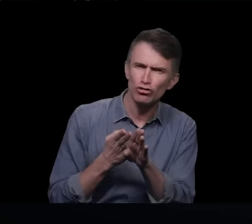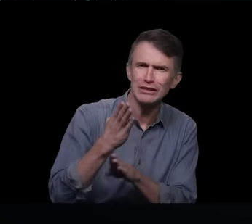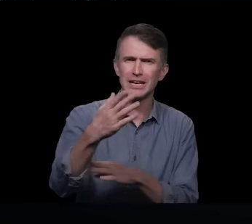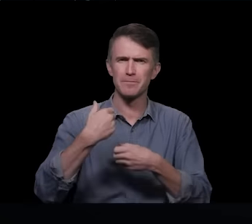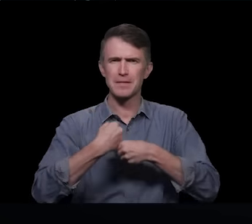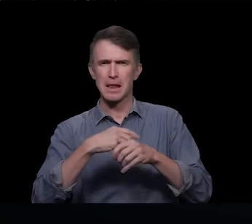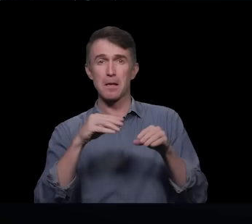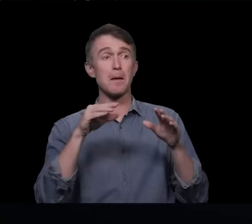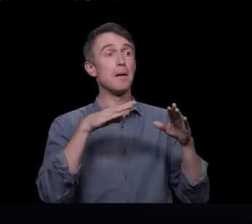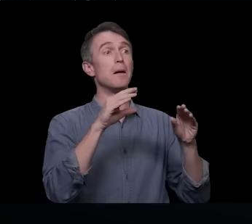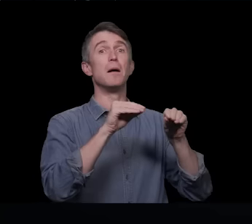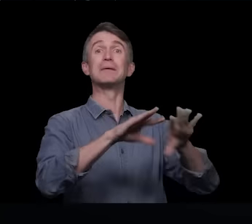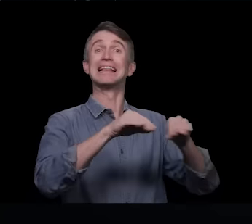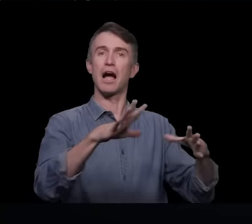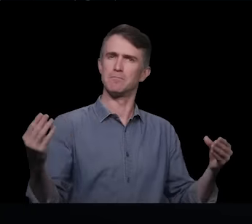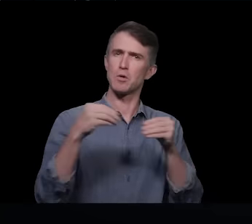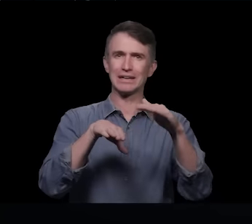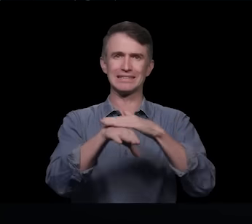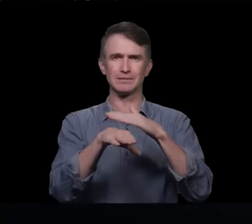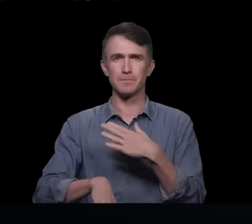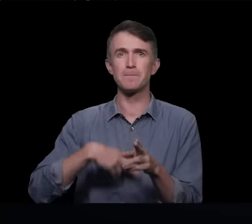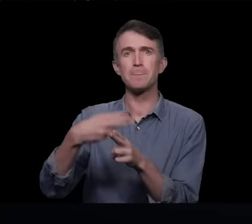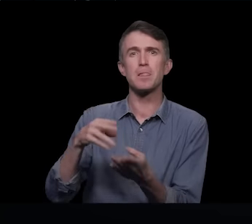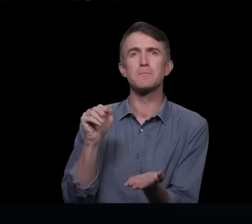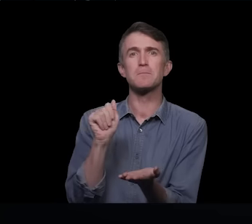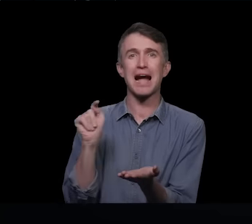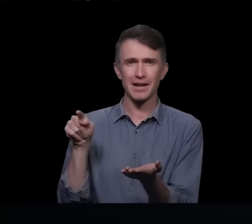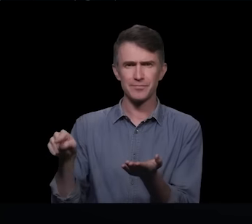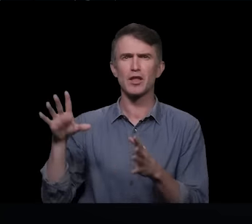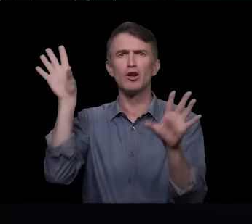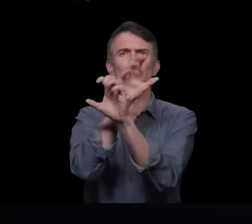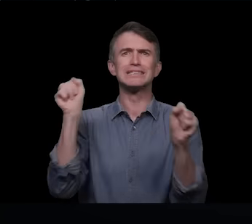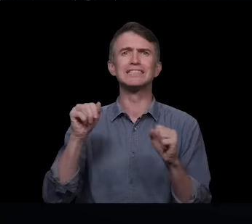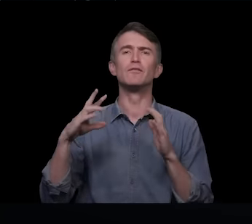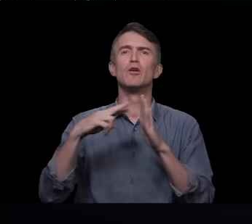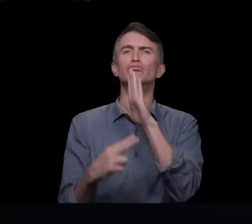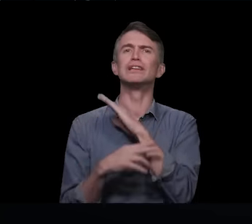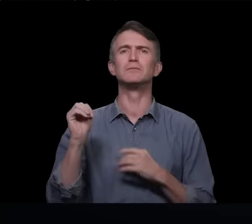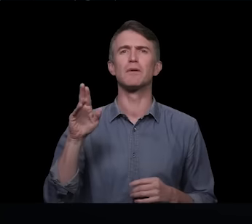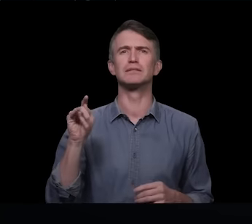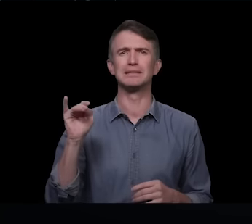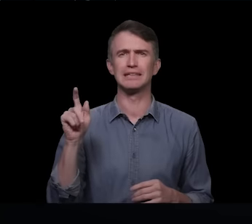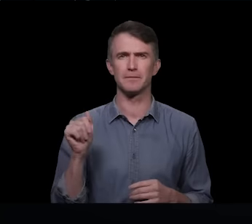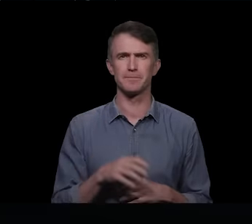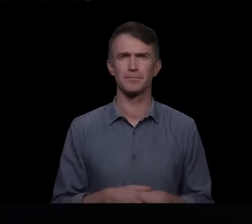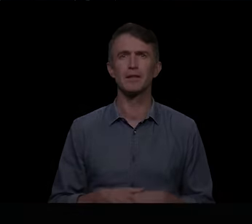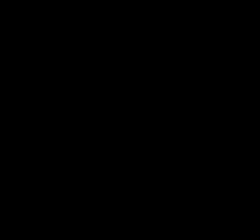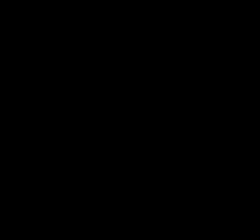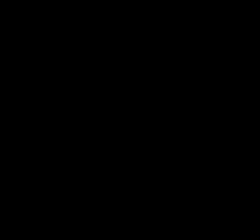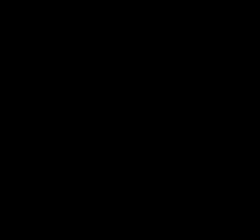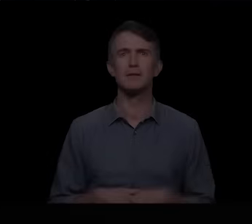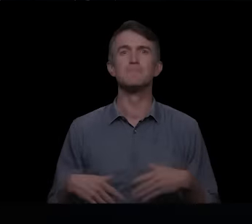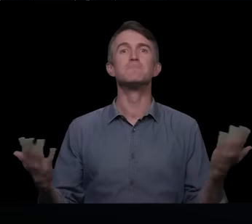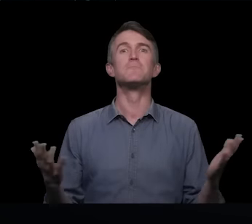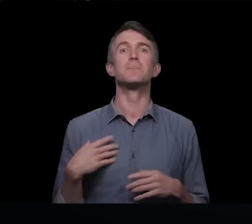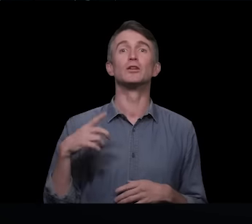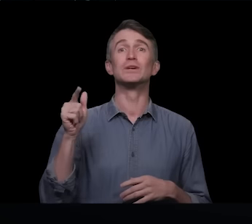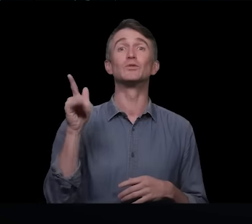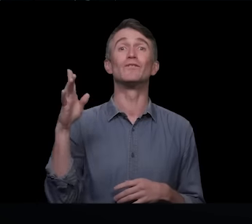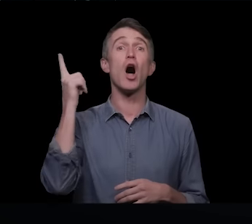dedicated his career to making media more accessible. Matt Kaplowitz, the president of Bridge Multimedia.